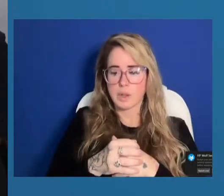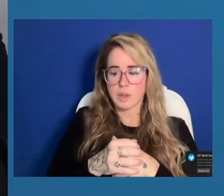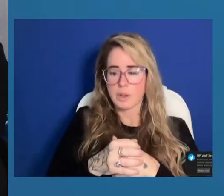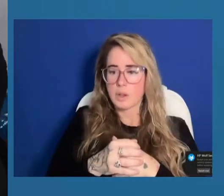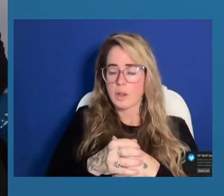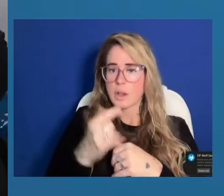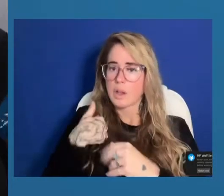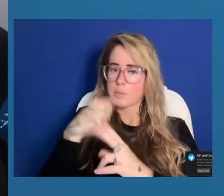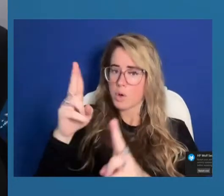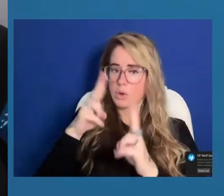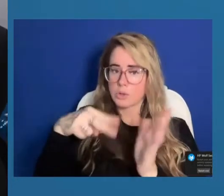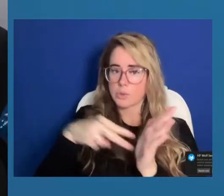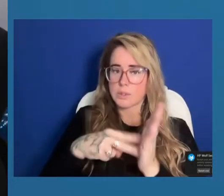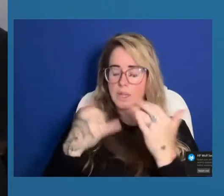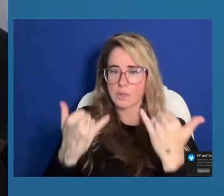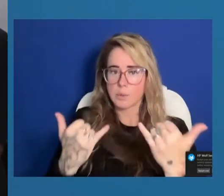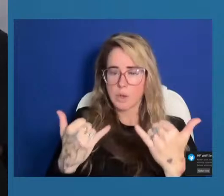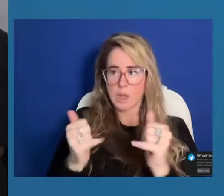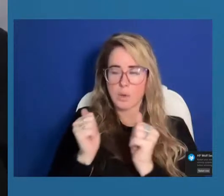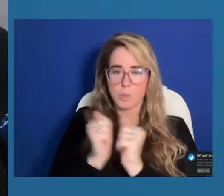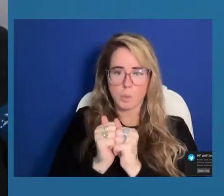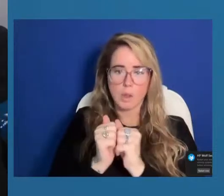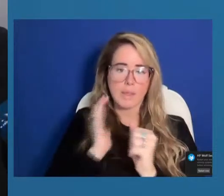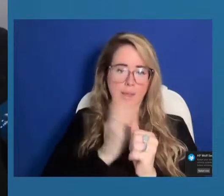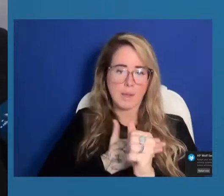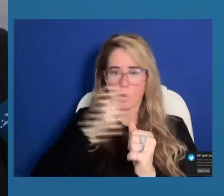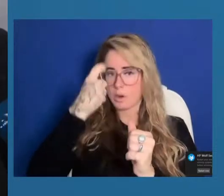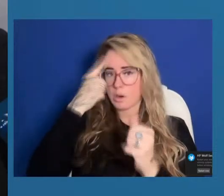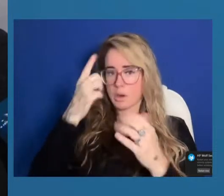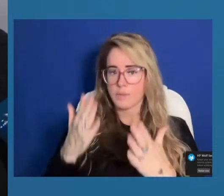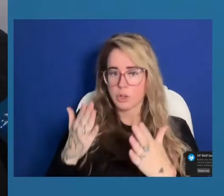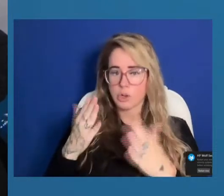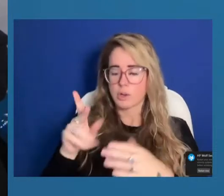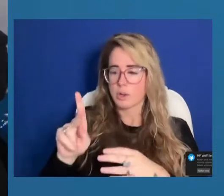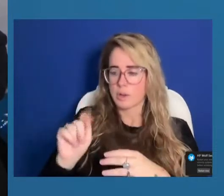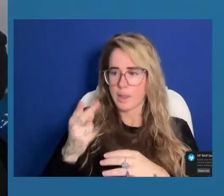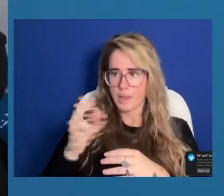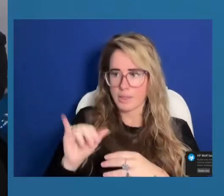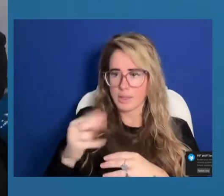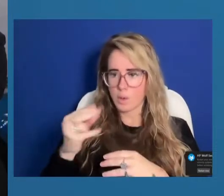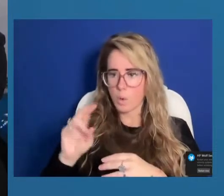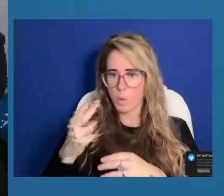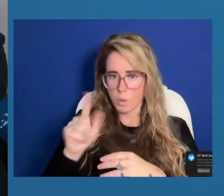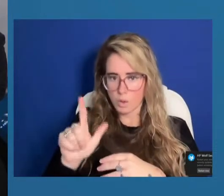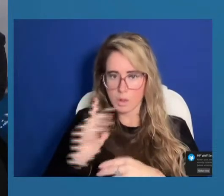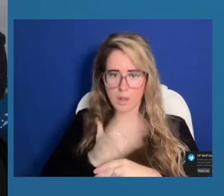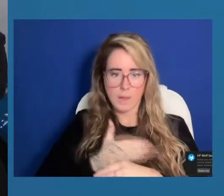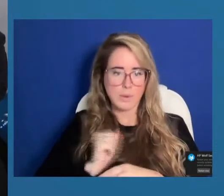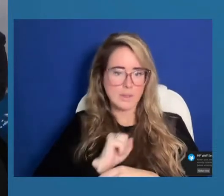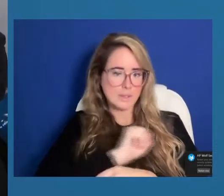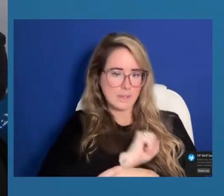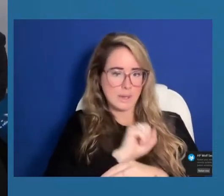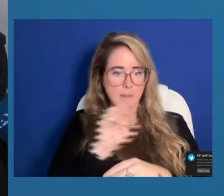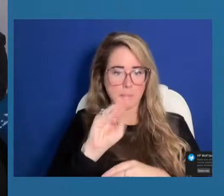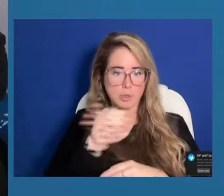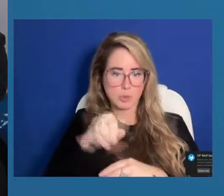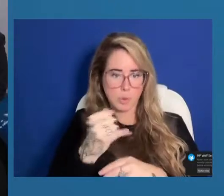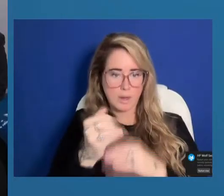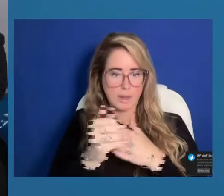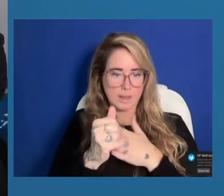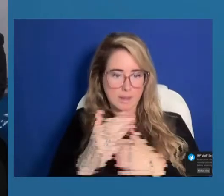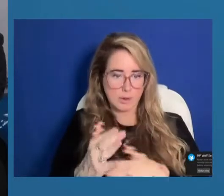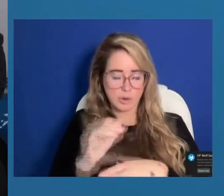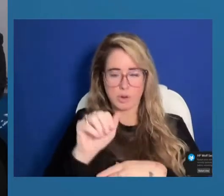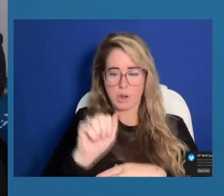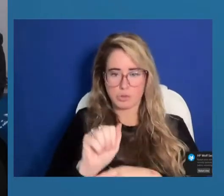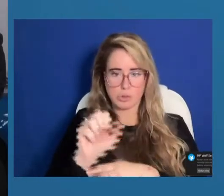stand here today alongside our Governor, Kathy Hochul, our Senate Majority Leader, Andrea